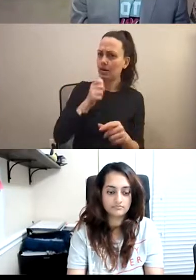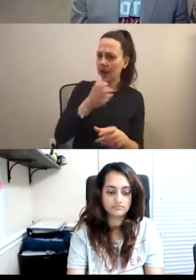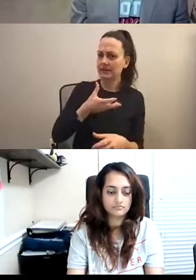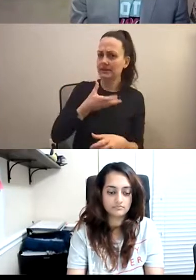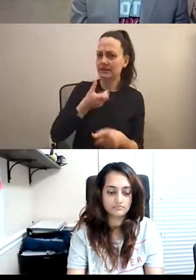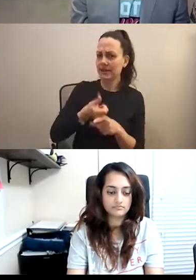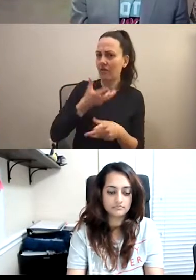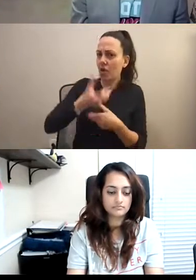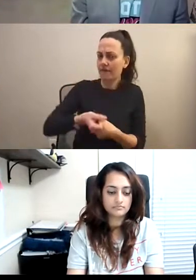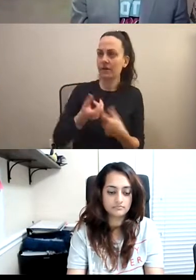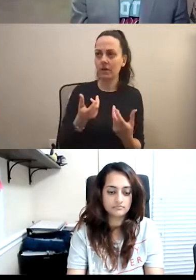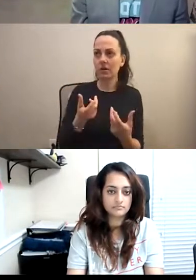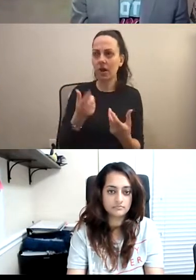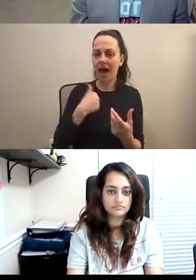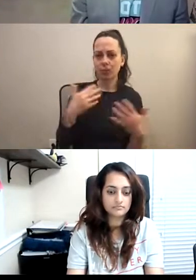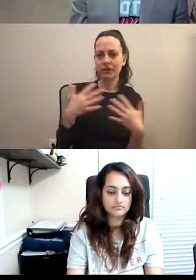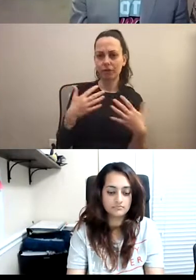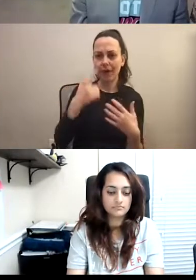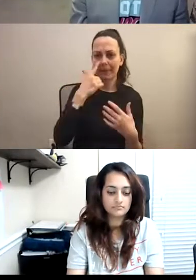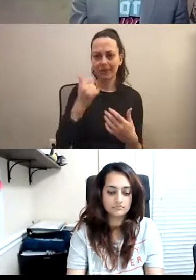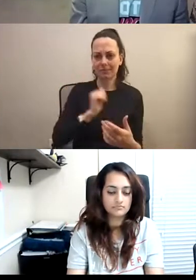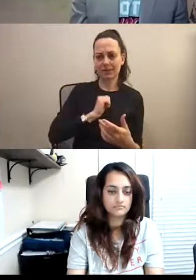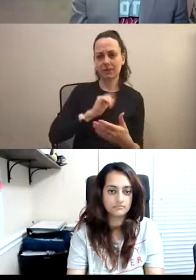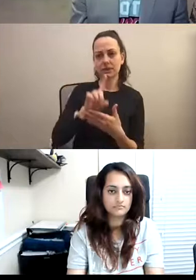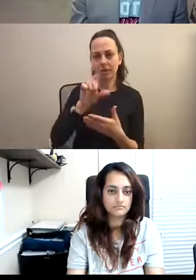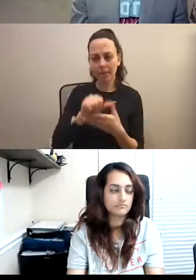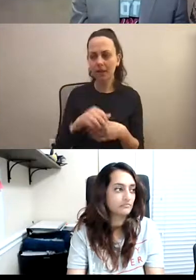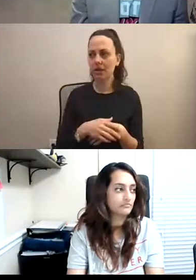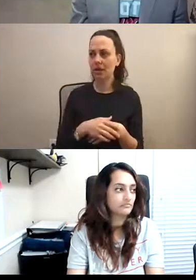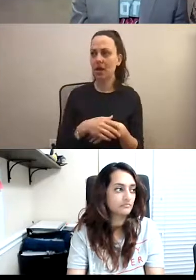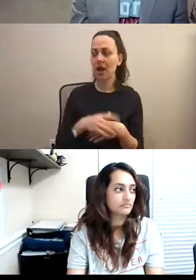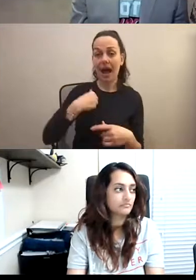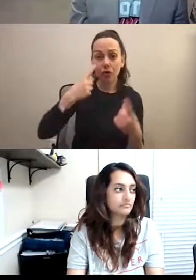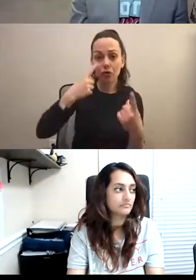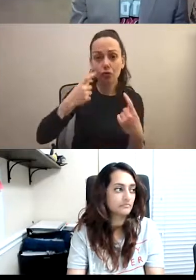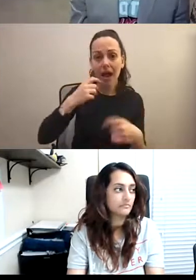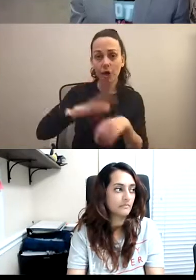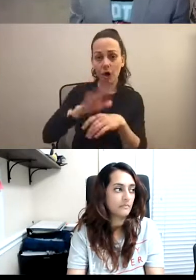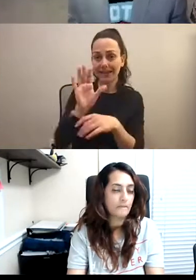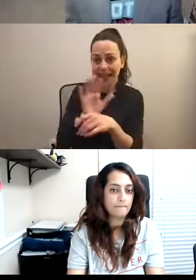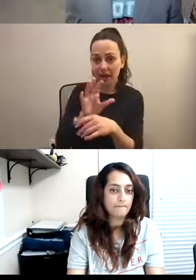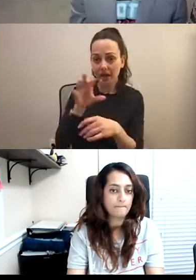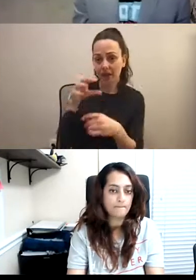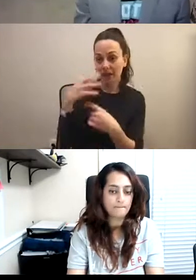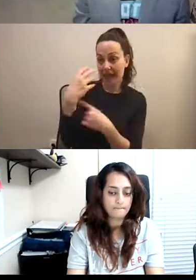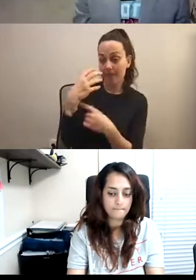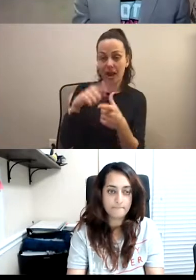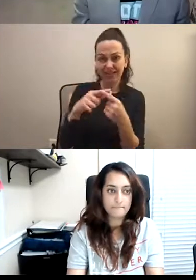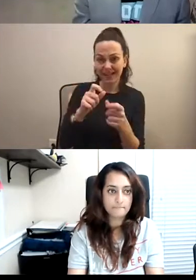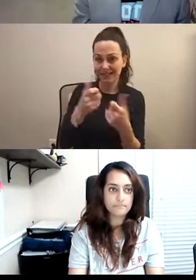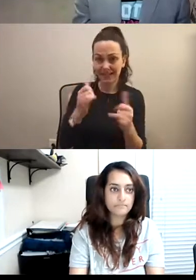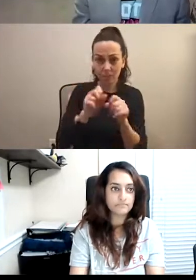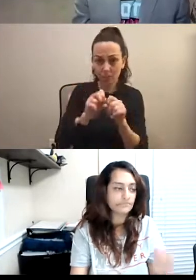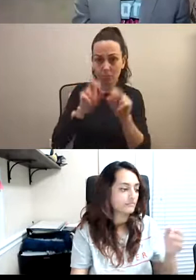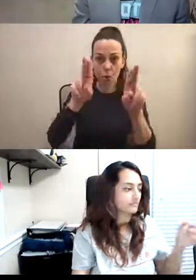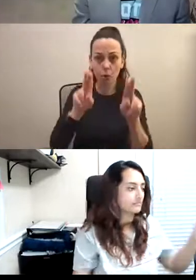that I was afraid of because I was a person with a disability, the times I cried on camera and still posted it. Like all of those things helped me